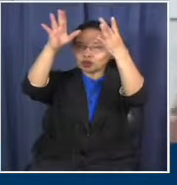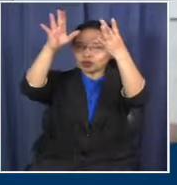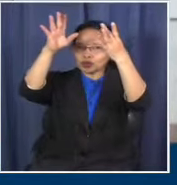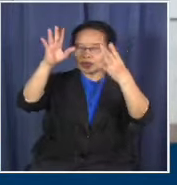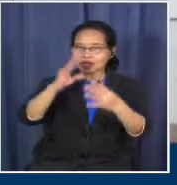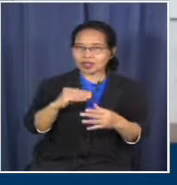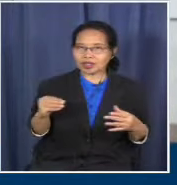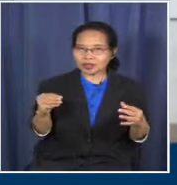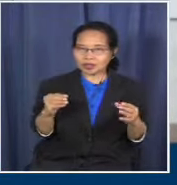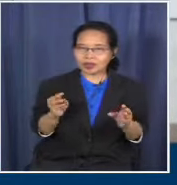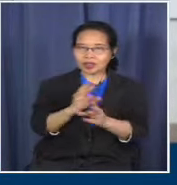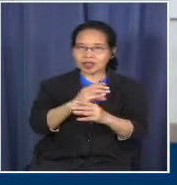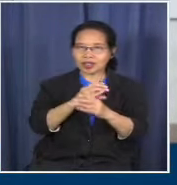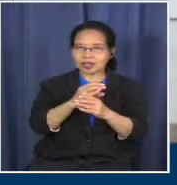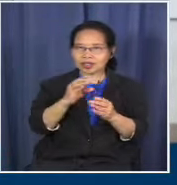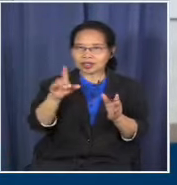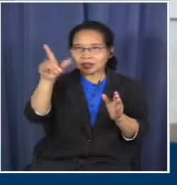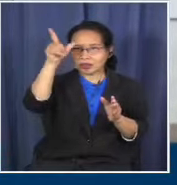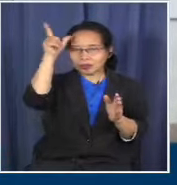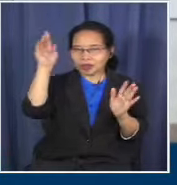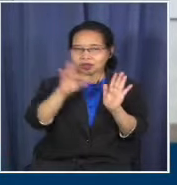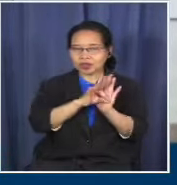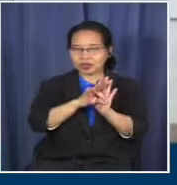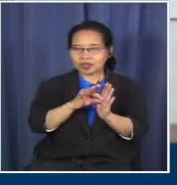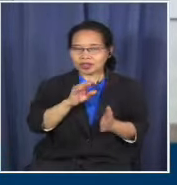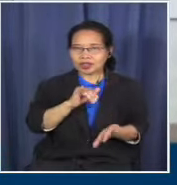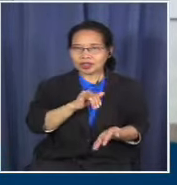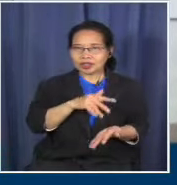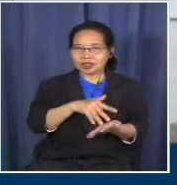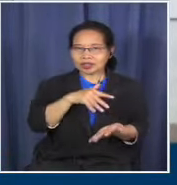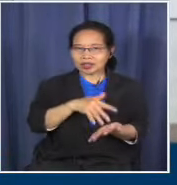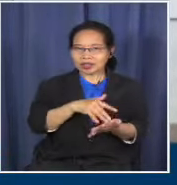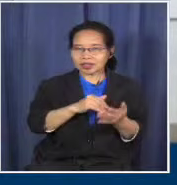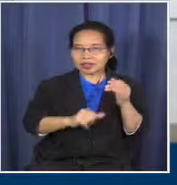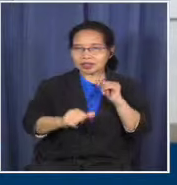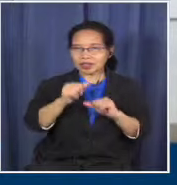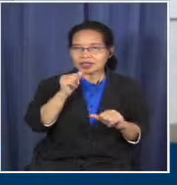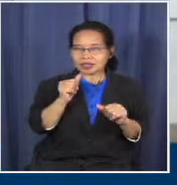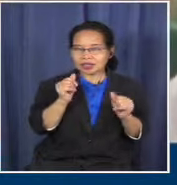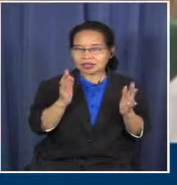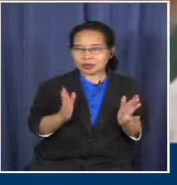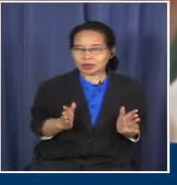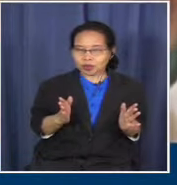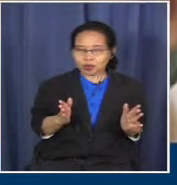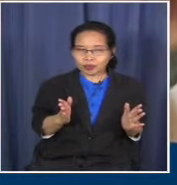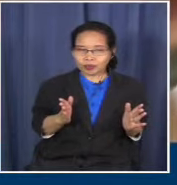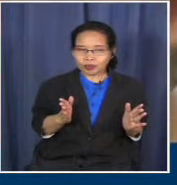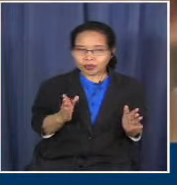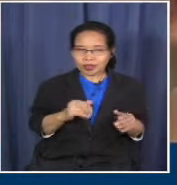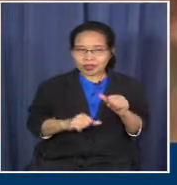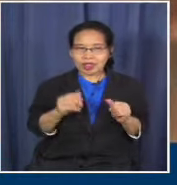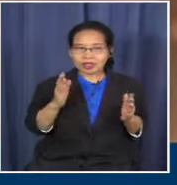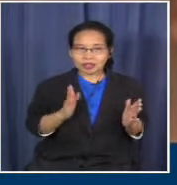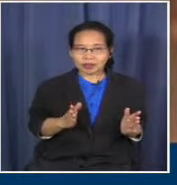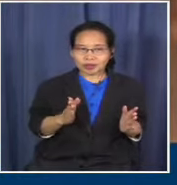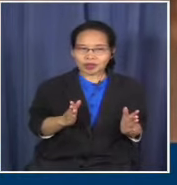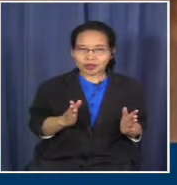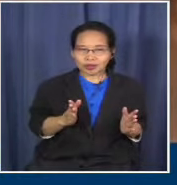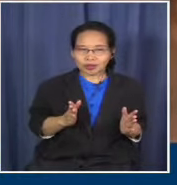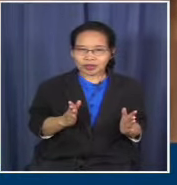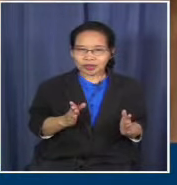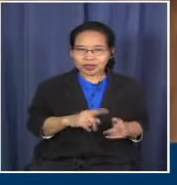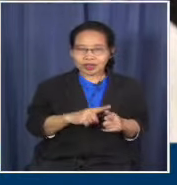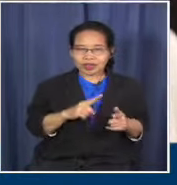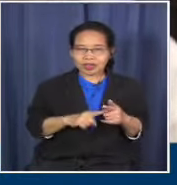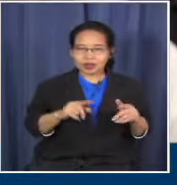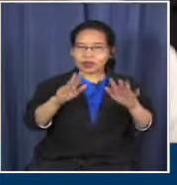very old, and then explode and create a black hole. That's what scientists have studied.